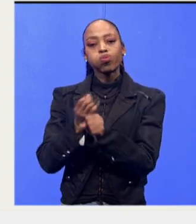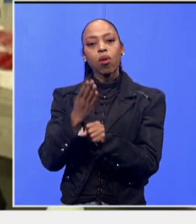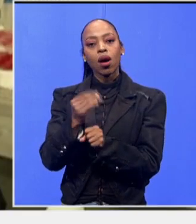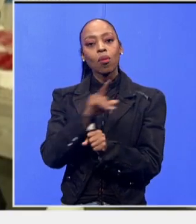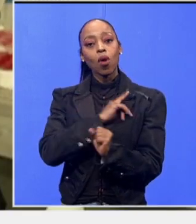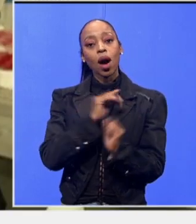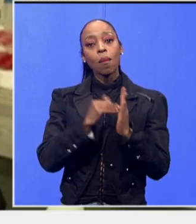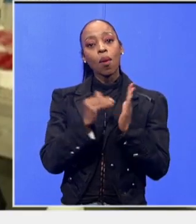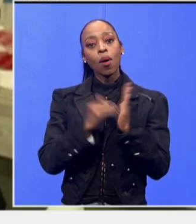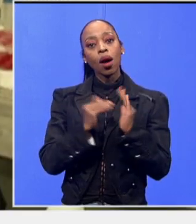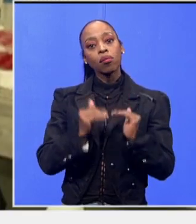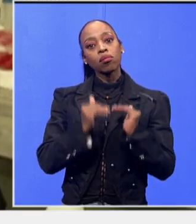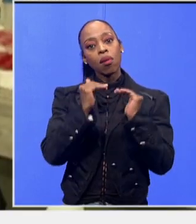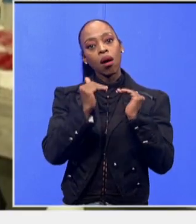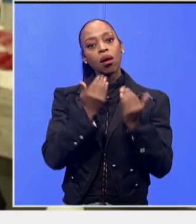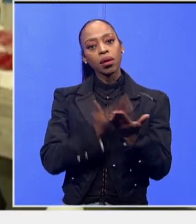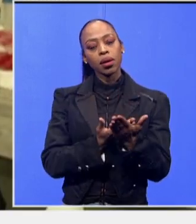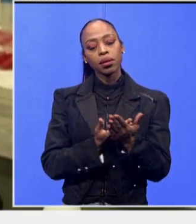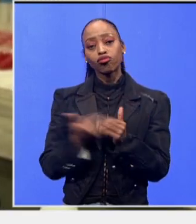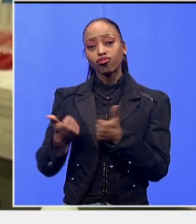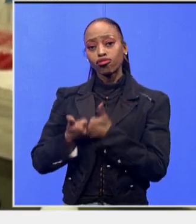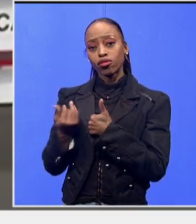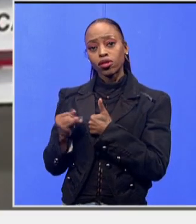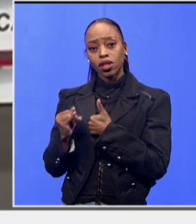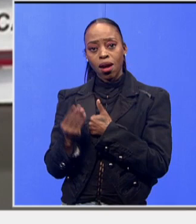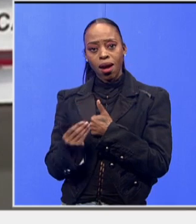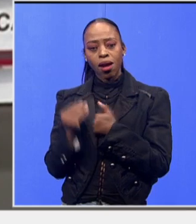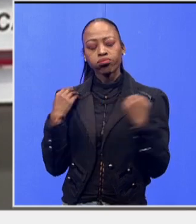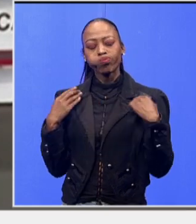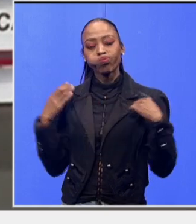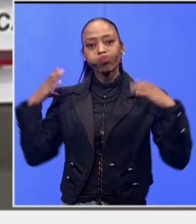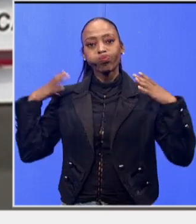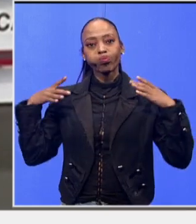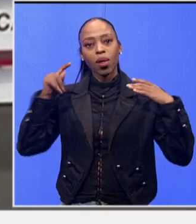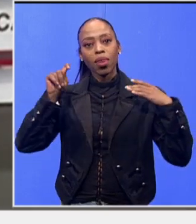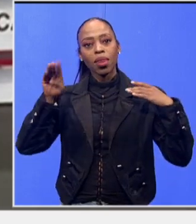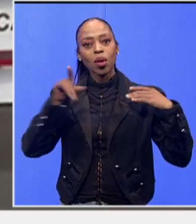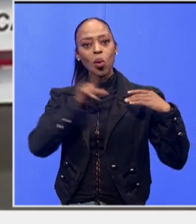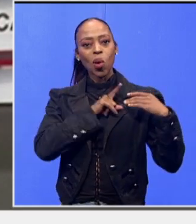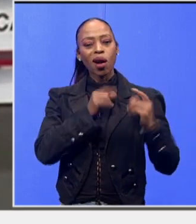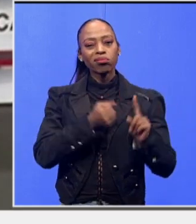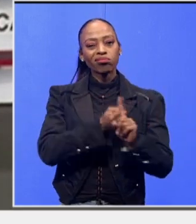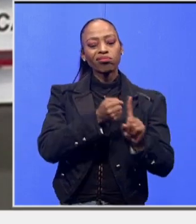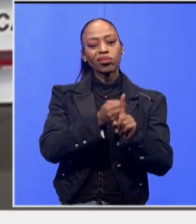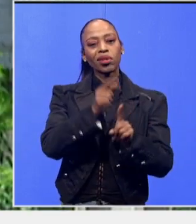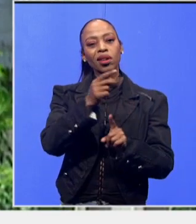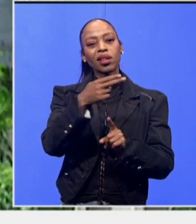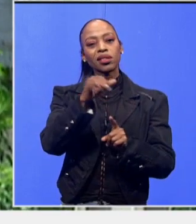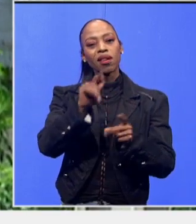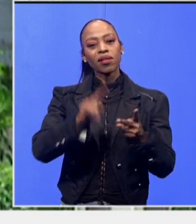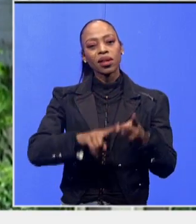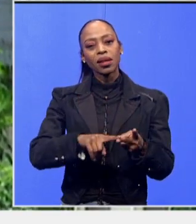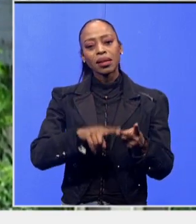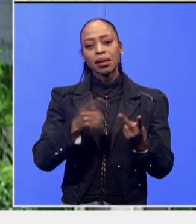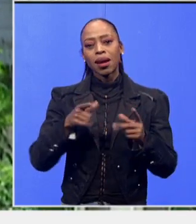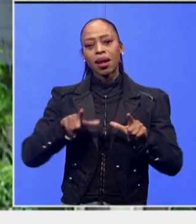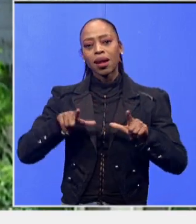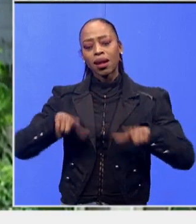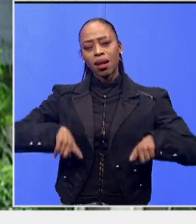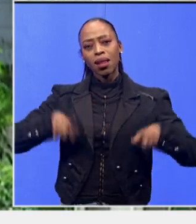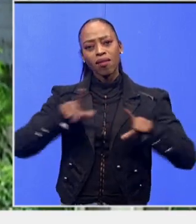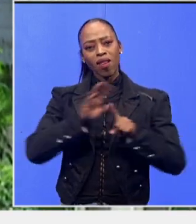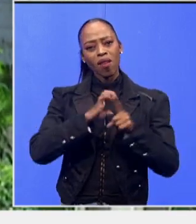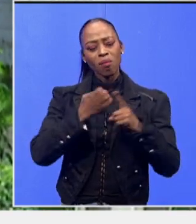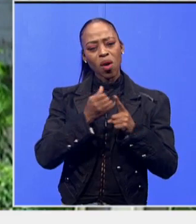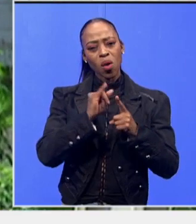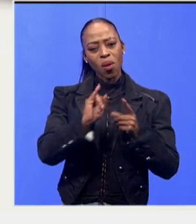program. But the challenges remain. The TB burden is mainly driven by HIV, poor living conditions and late presentation to